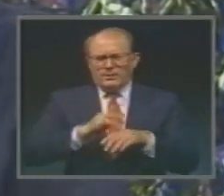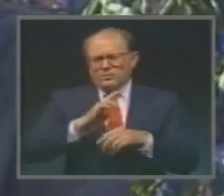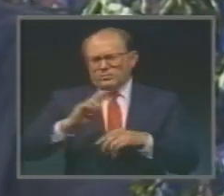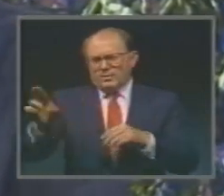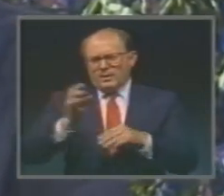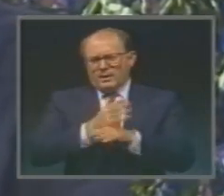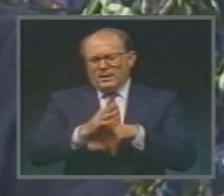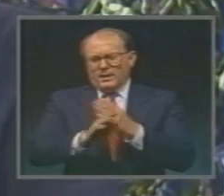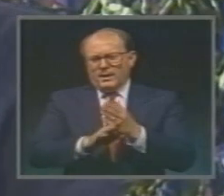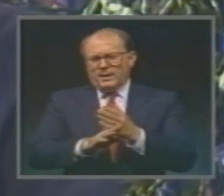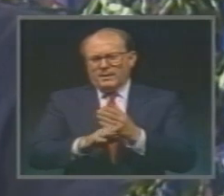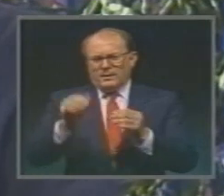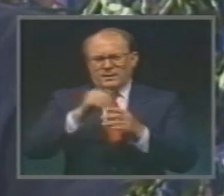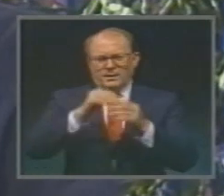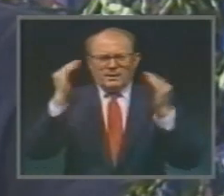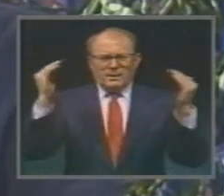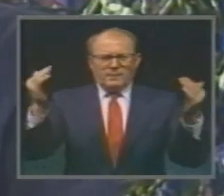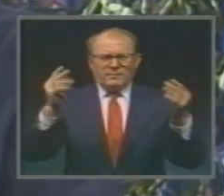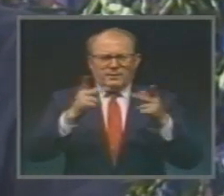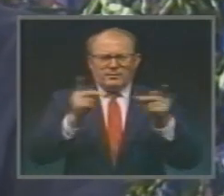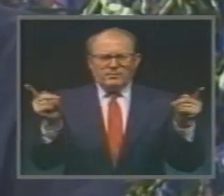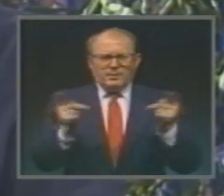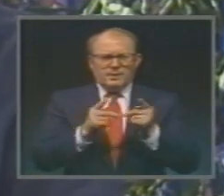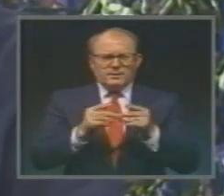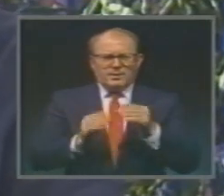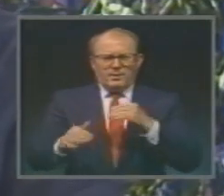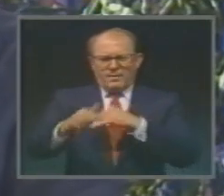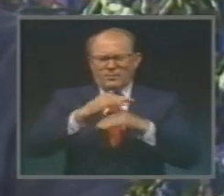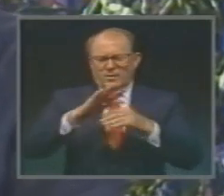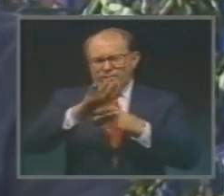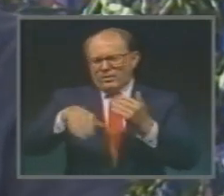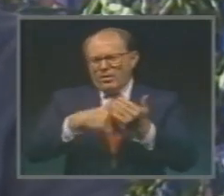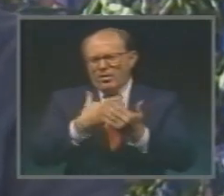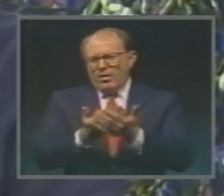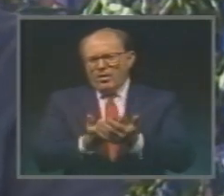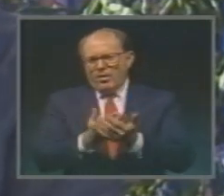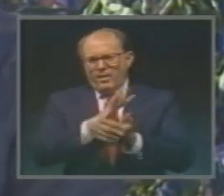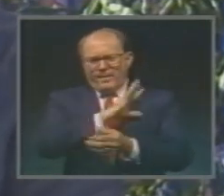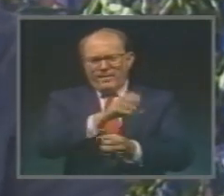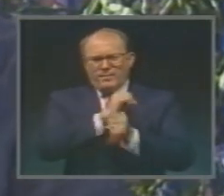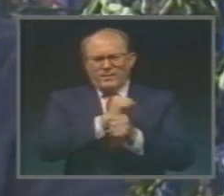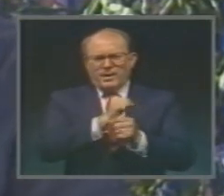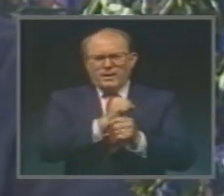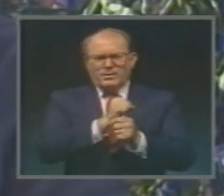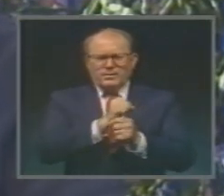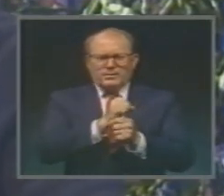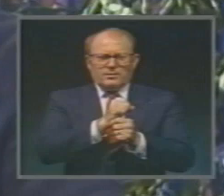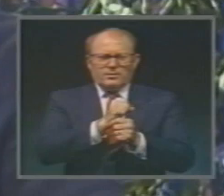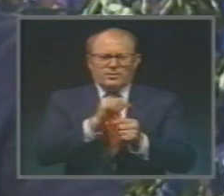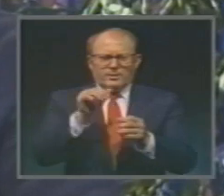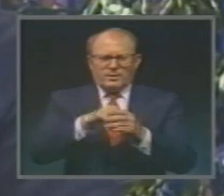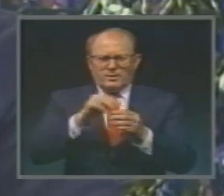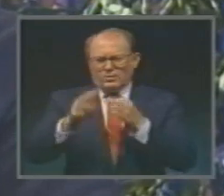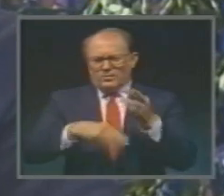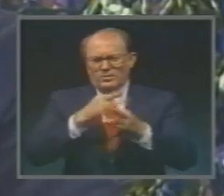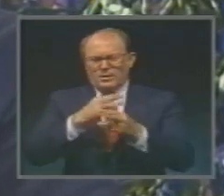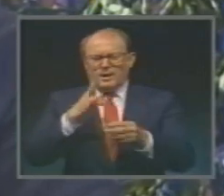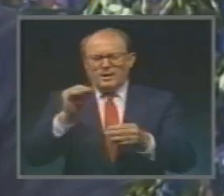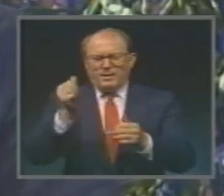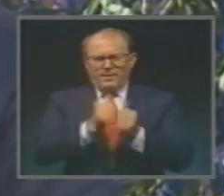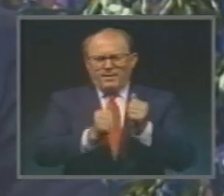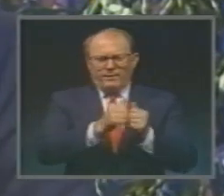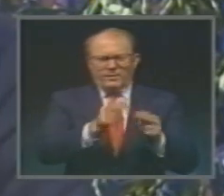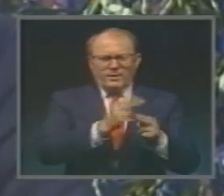right hand in heavenly places, far above all principality and power and might and dominion and every name that is